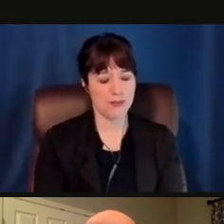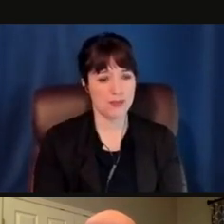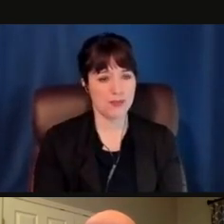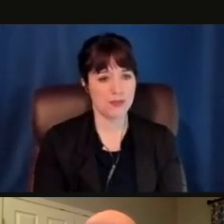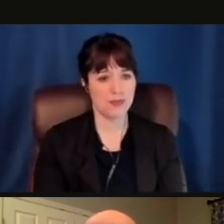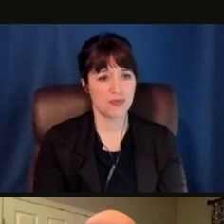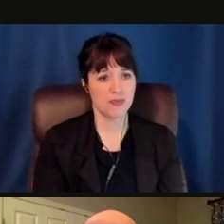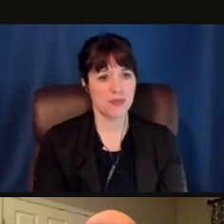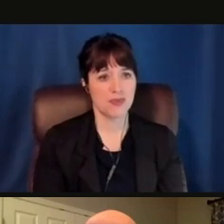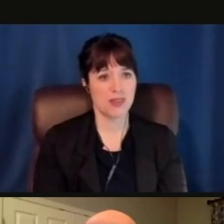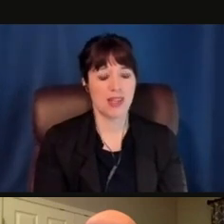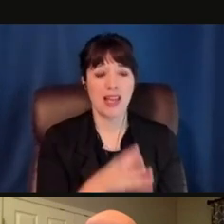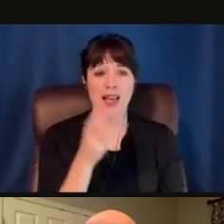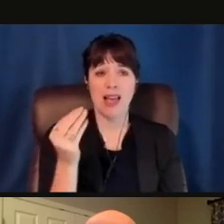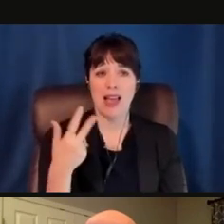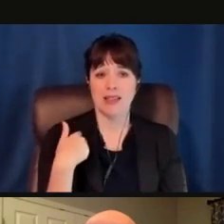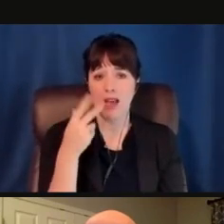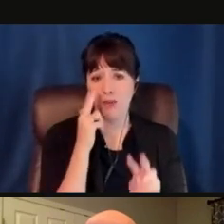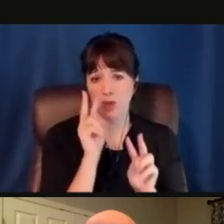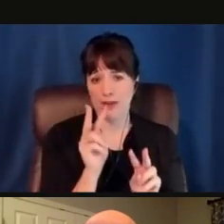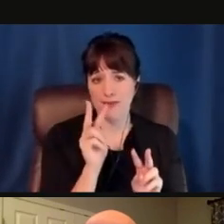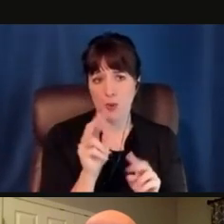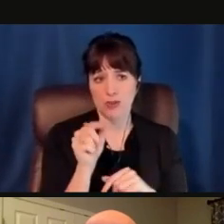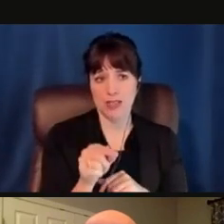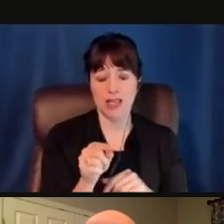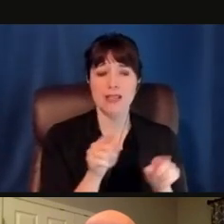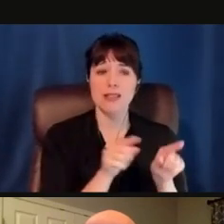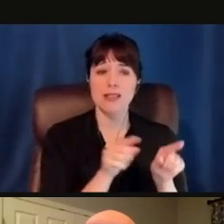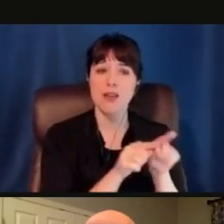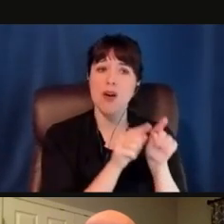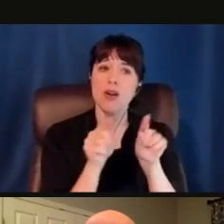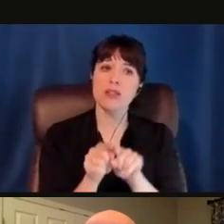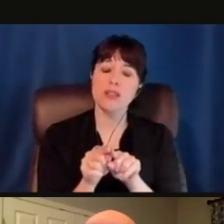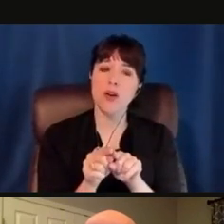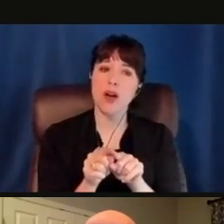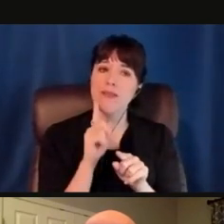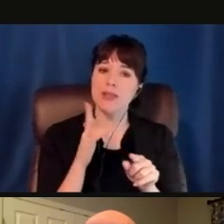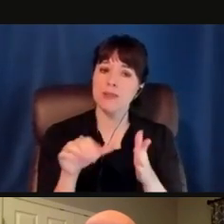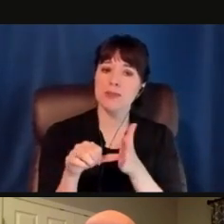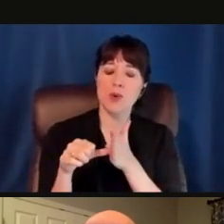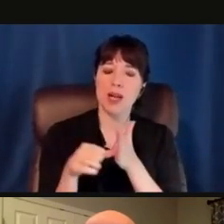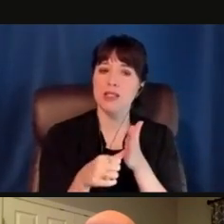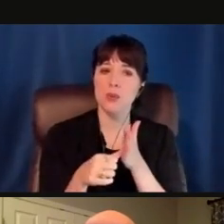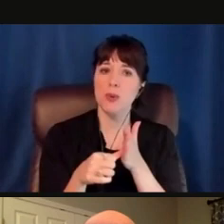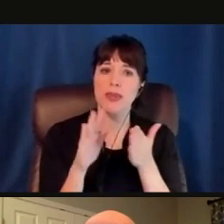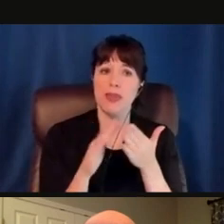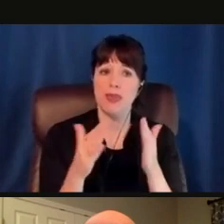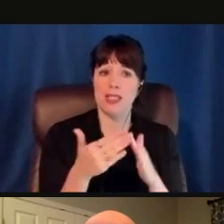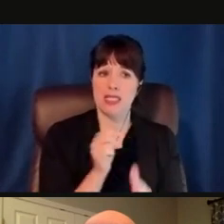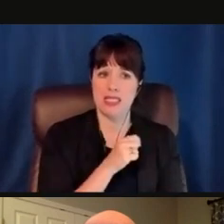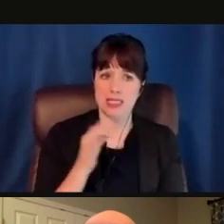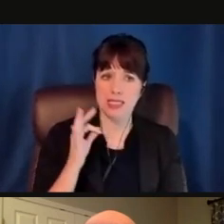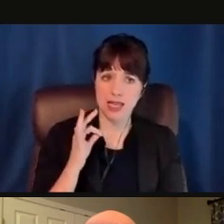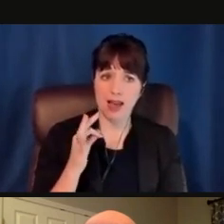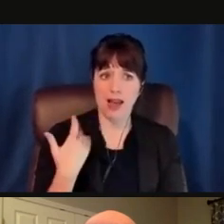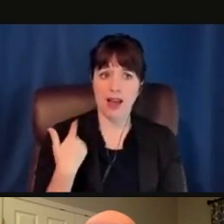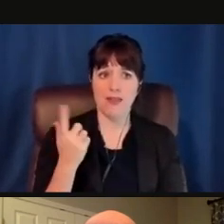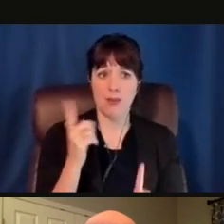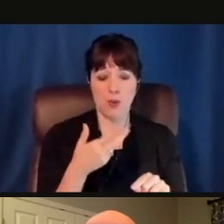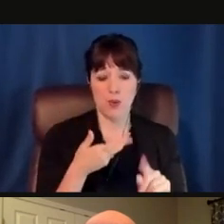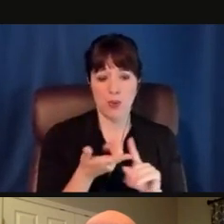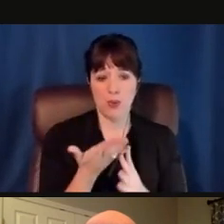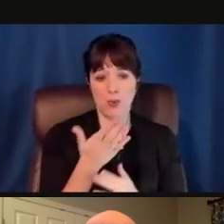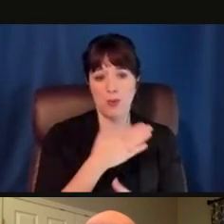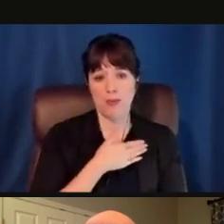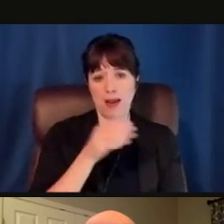And I am looking forward to this. I'm also so impressed with the city staff. I've been going through my